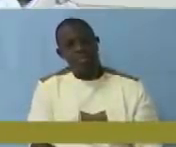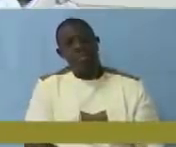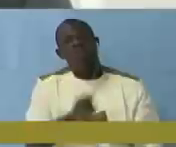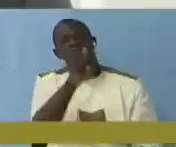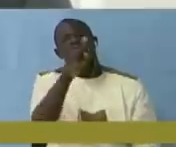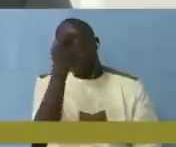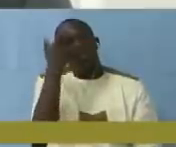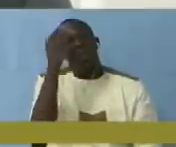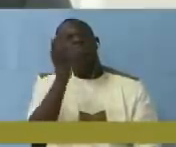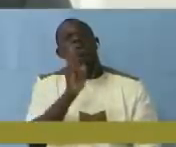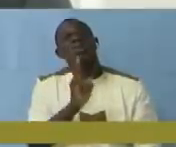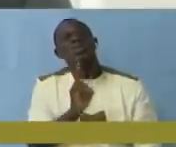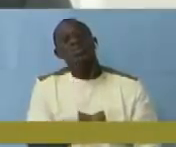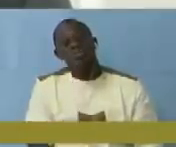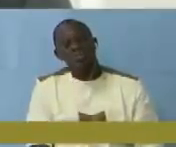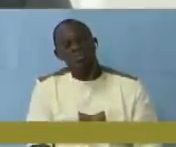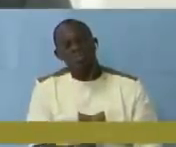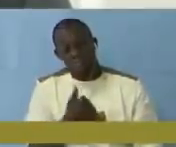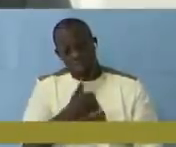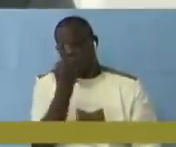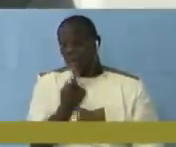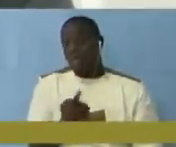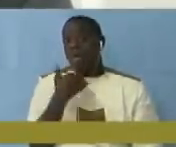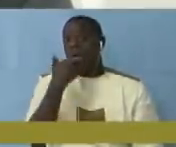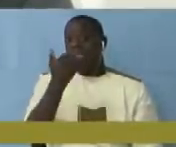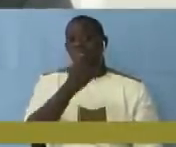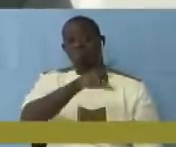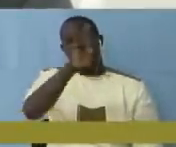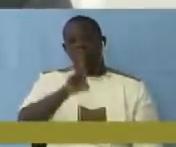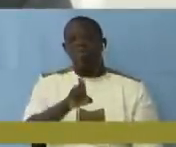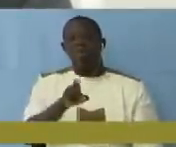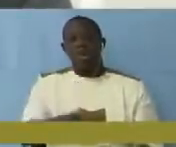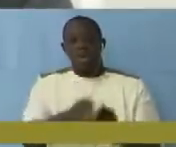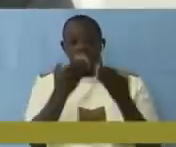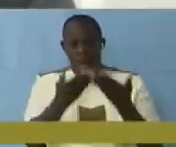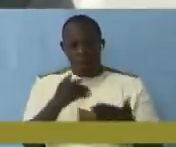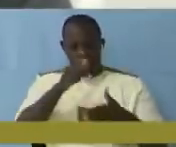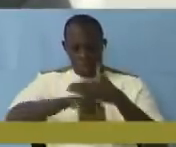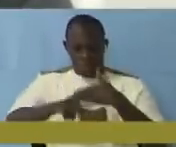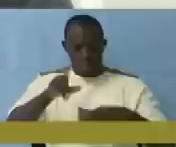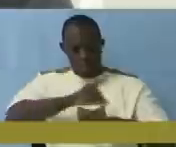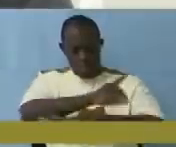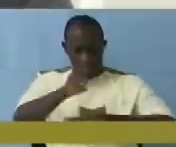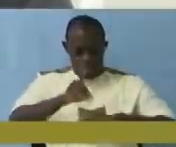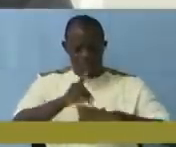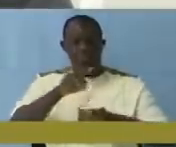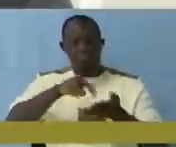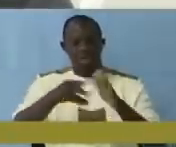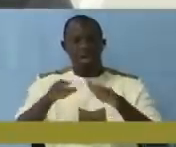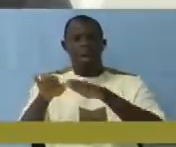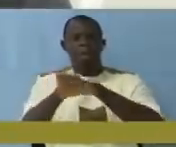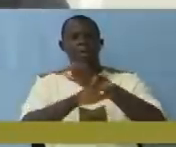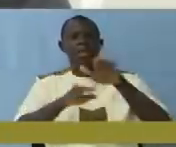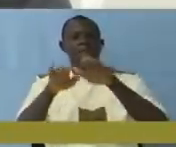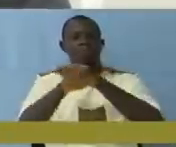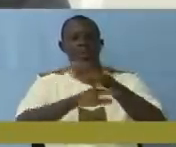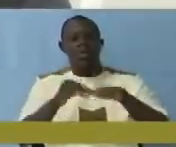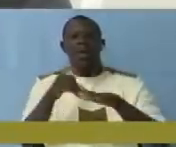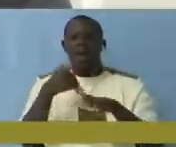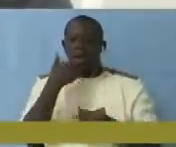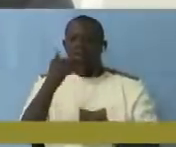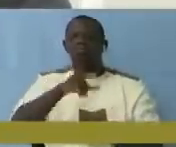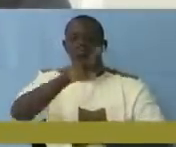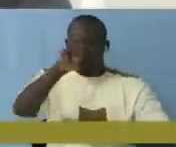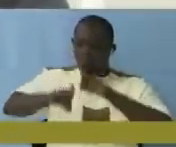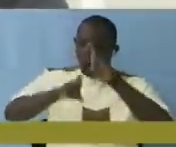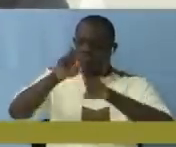think? I'm just asking. In this environment, it is a basic interview. It can